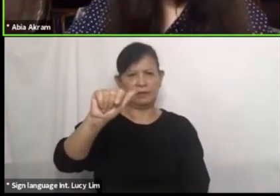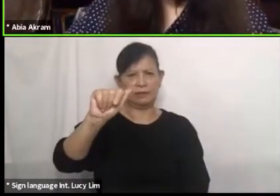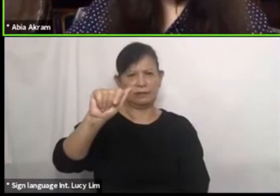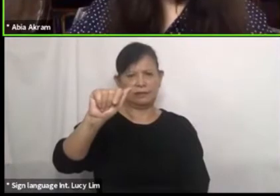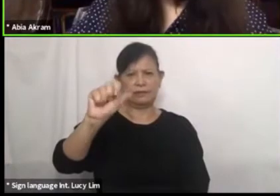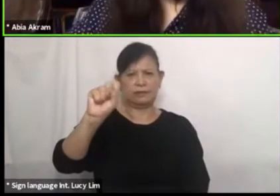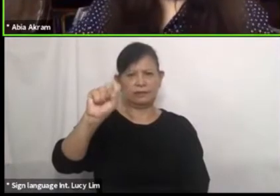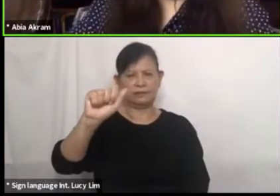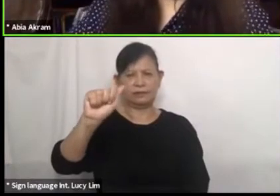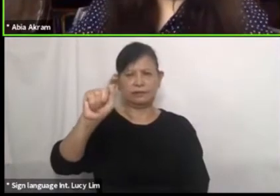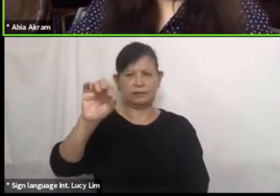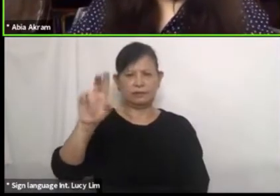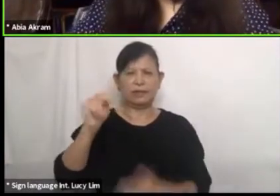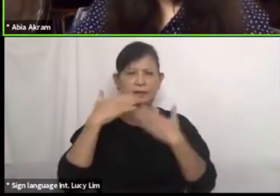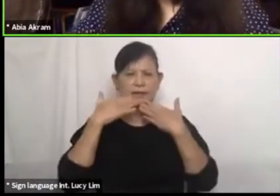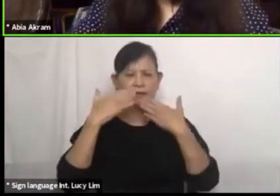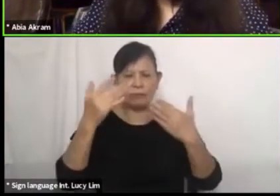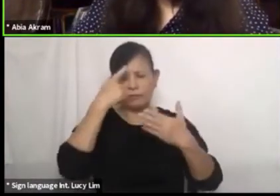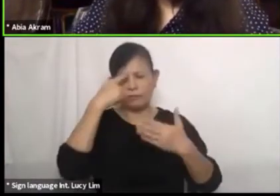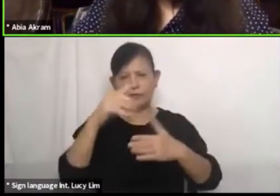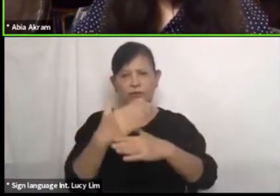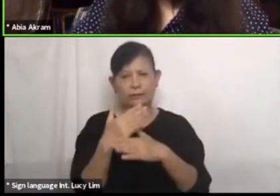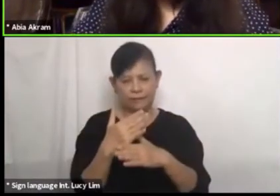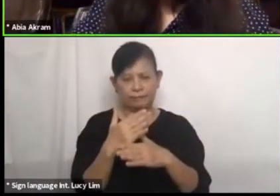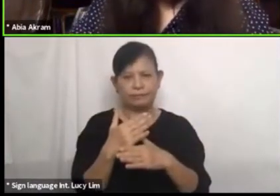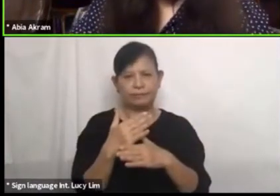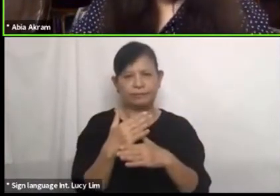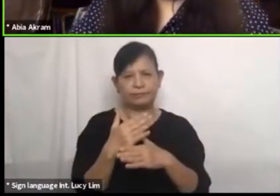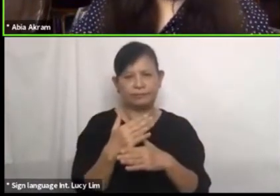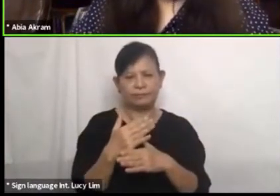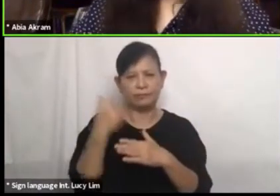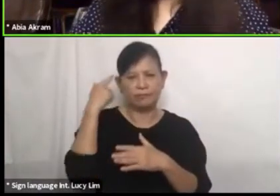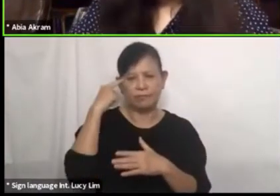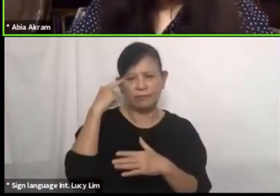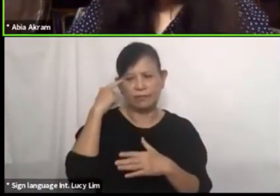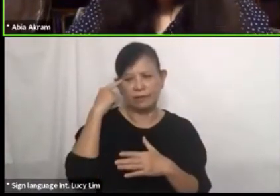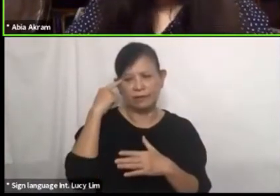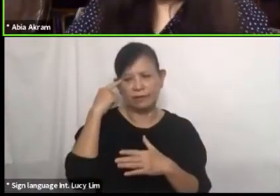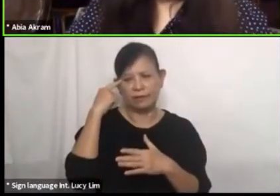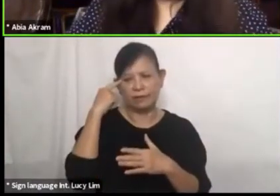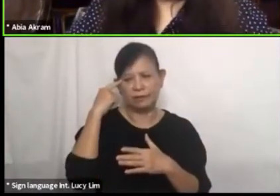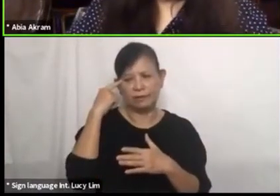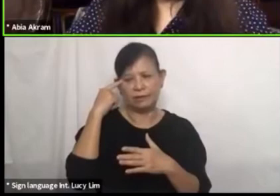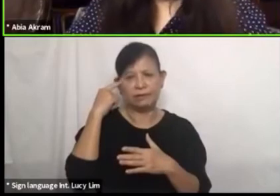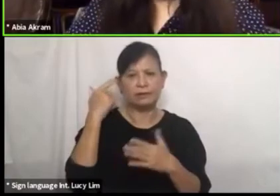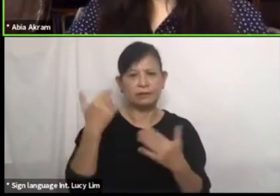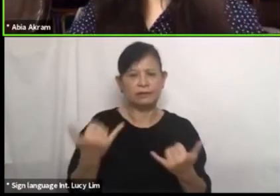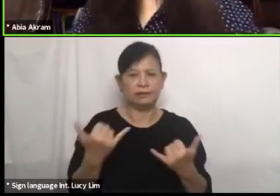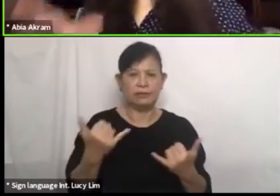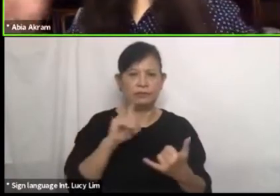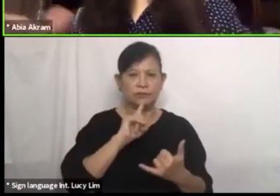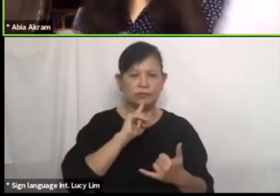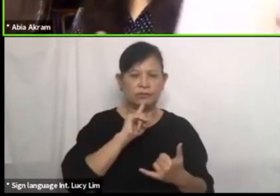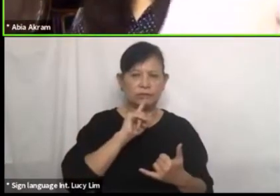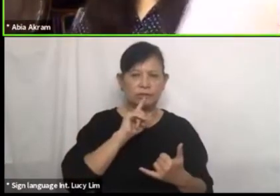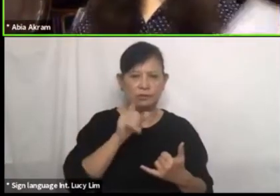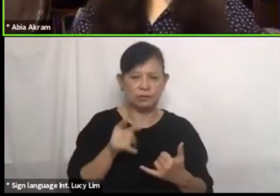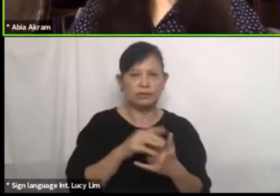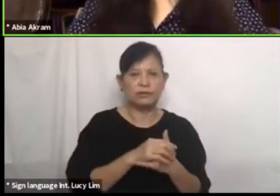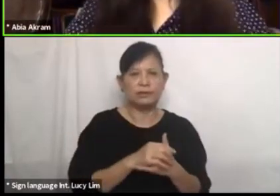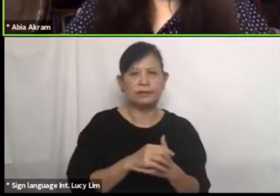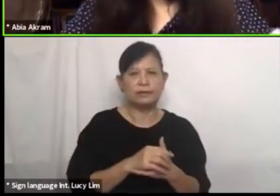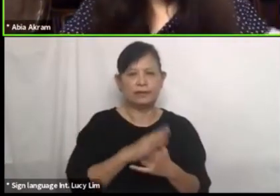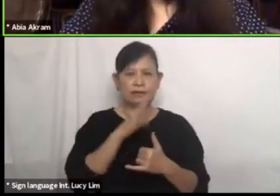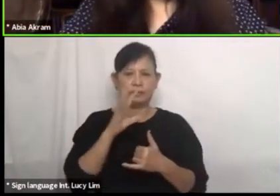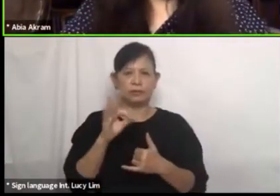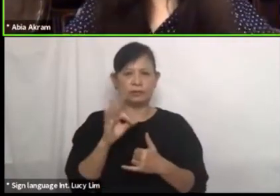much for this, for sharing your thoughts on that. And we are really looking forward to hear from the participants who